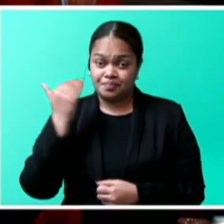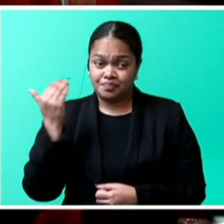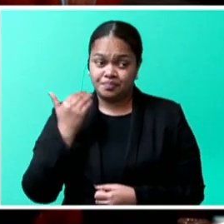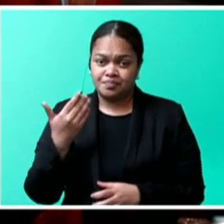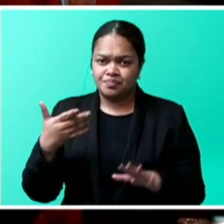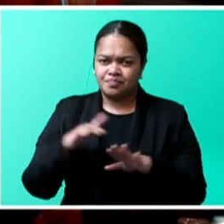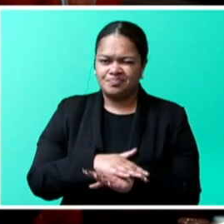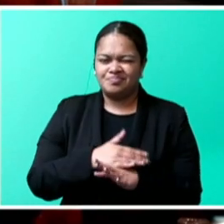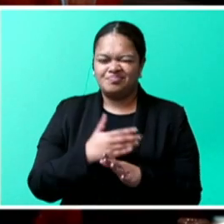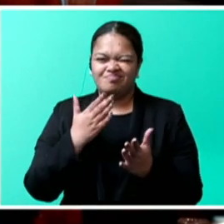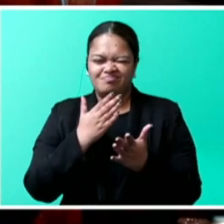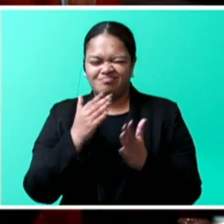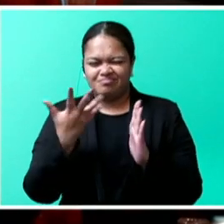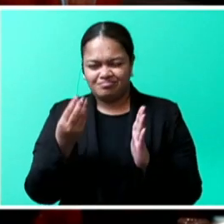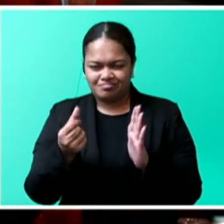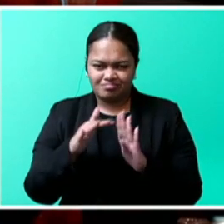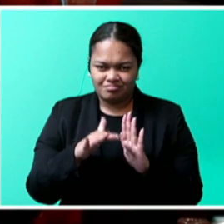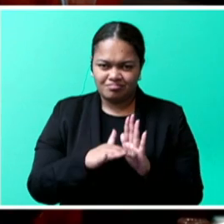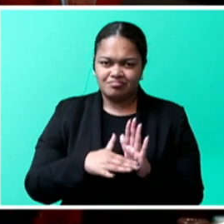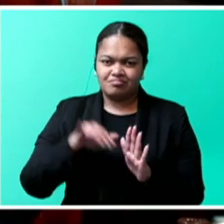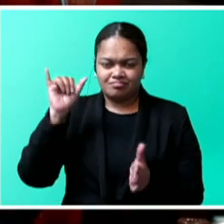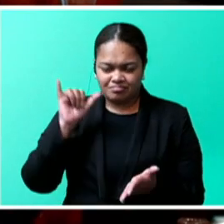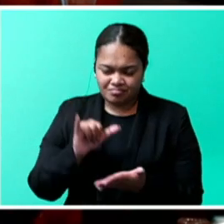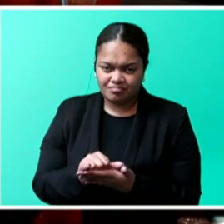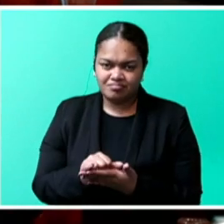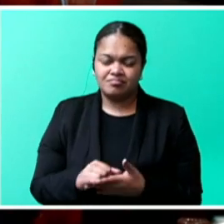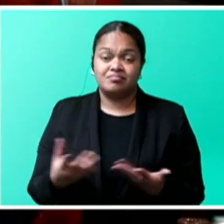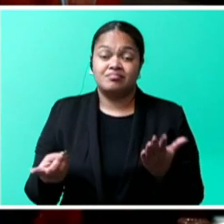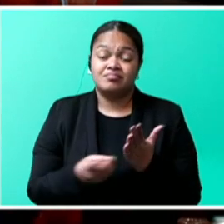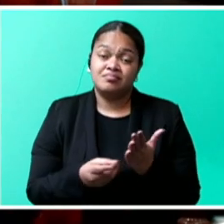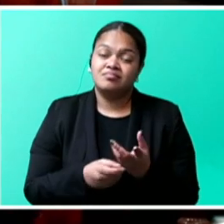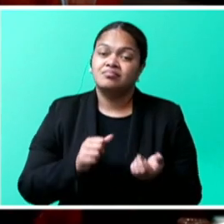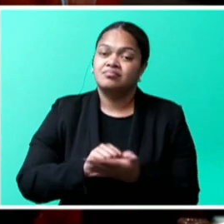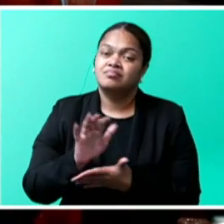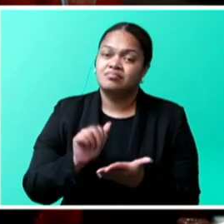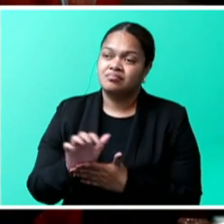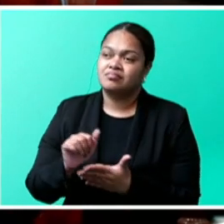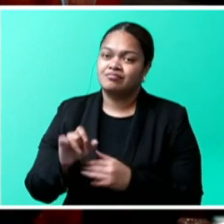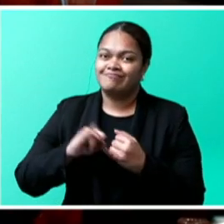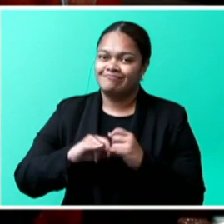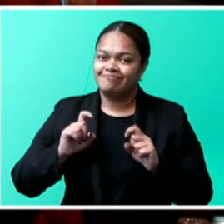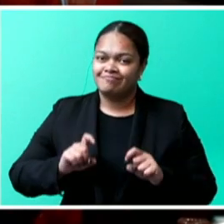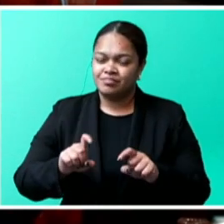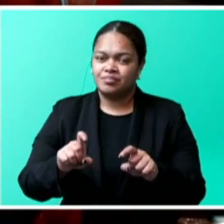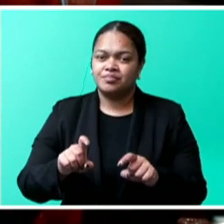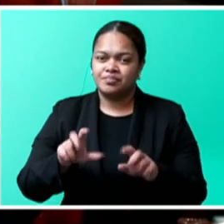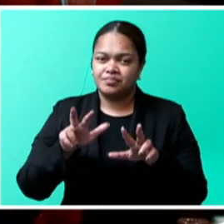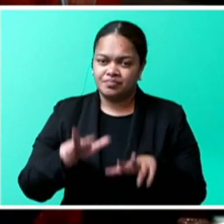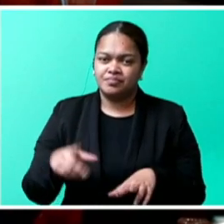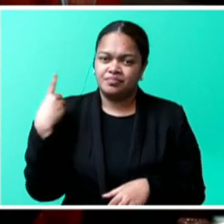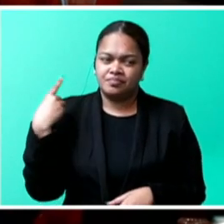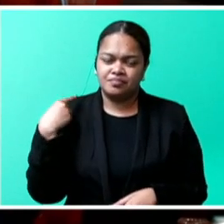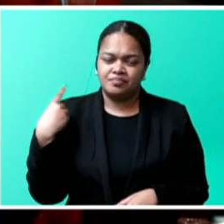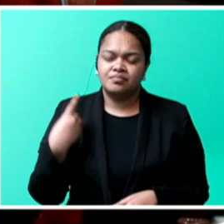sector competitiveness, including aviation, digital marketing, sustainability mandates, and proactive crisis